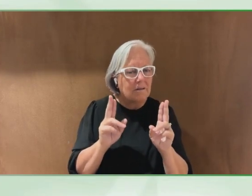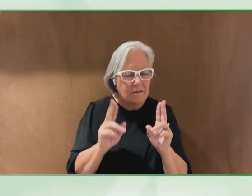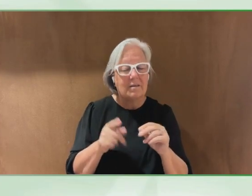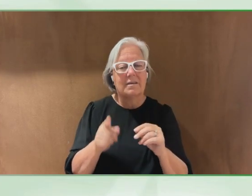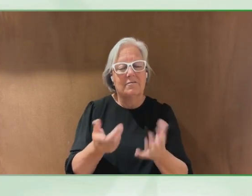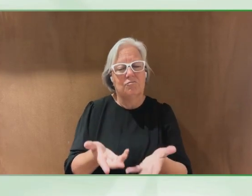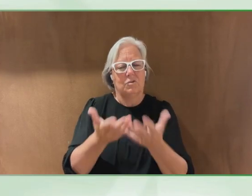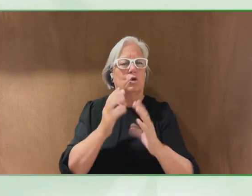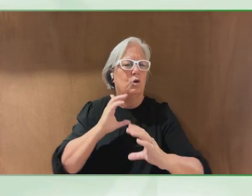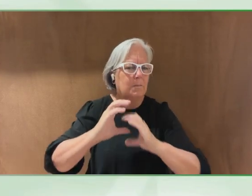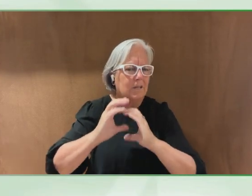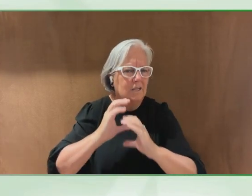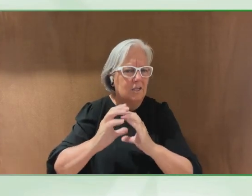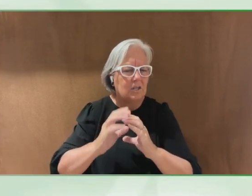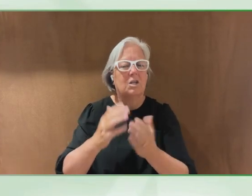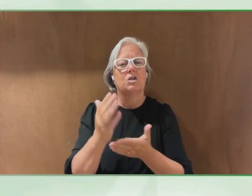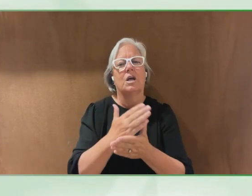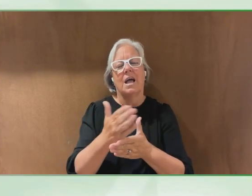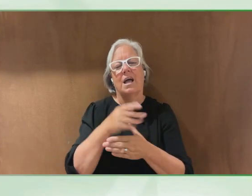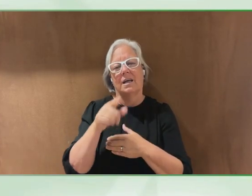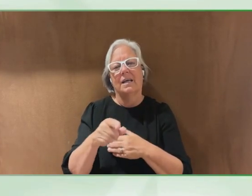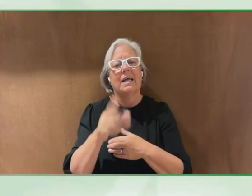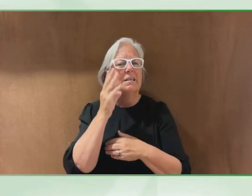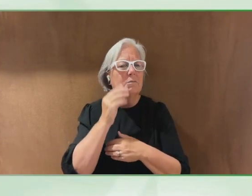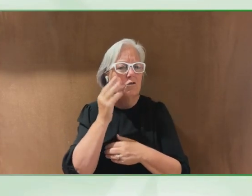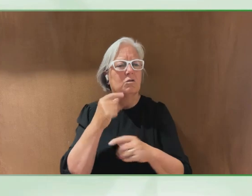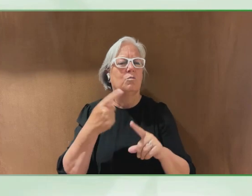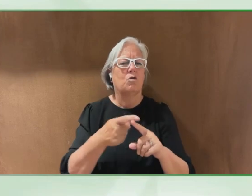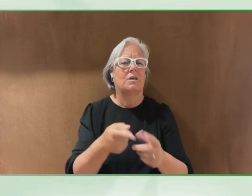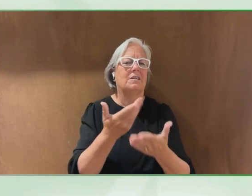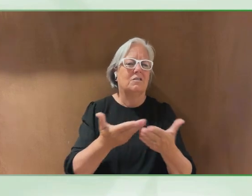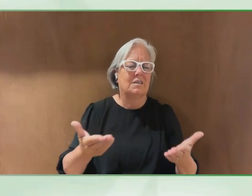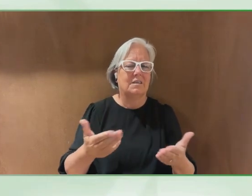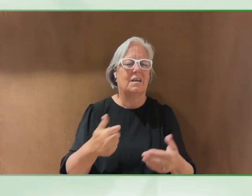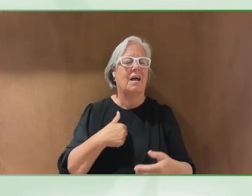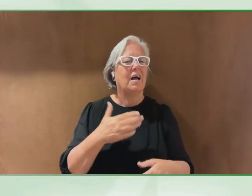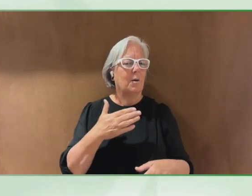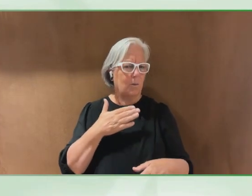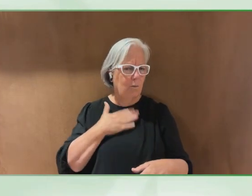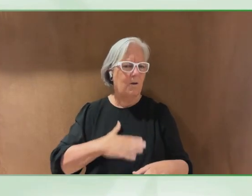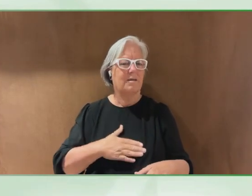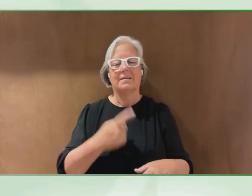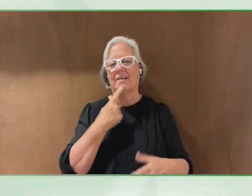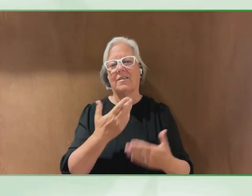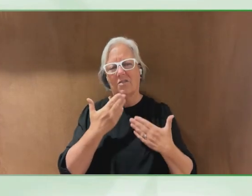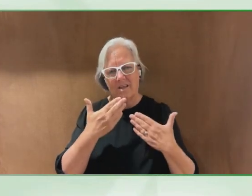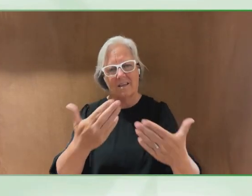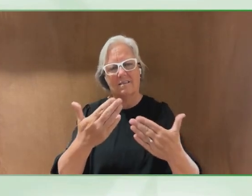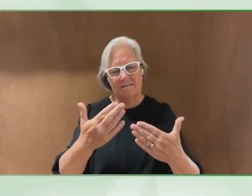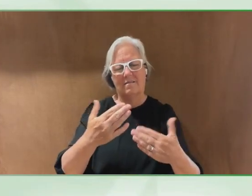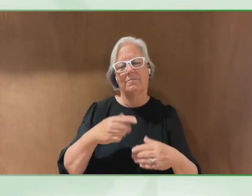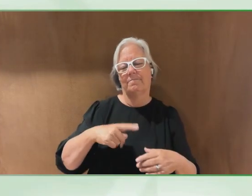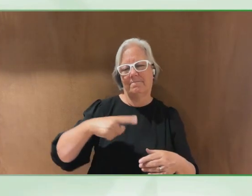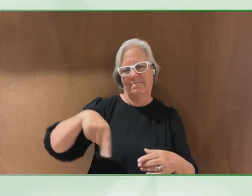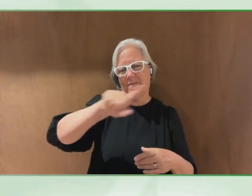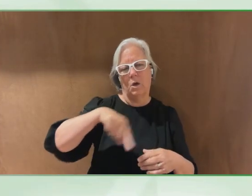share experience and resources. I would like to express my sincere thanks to the voice of the youth